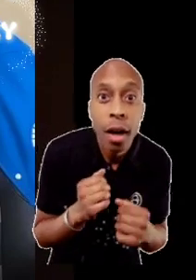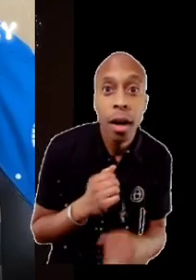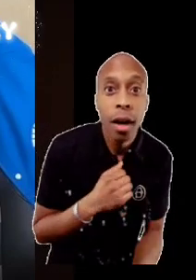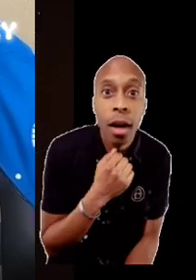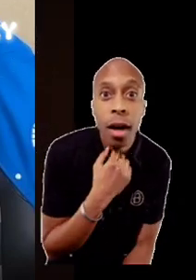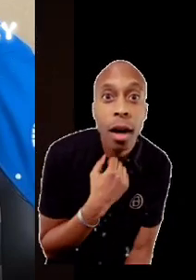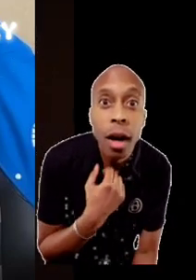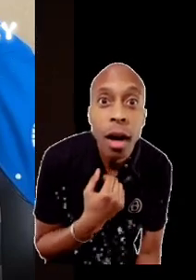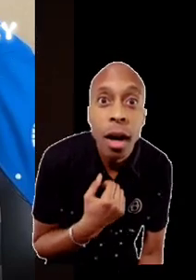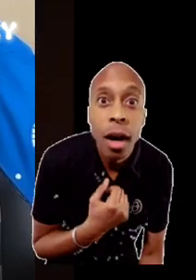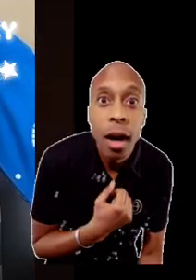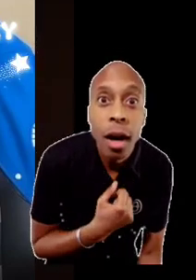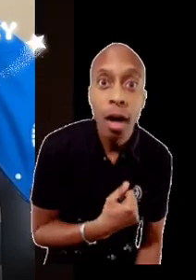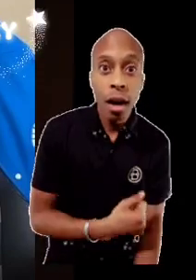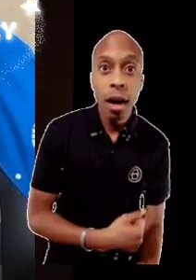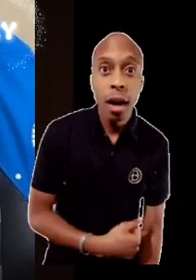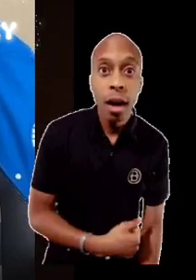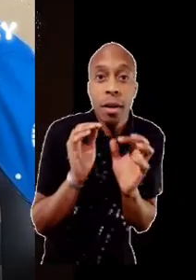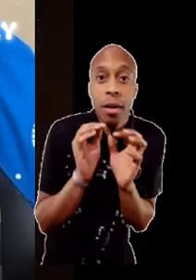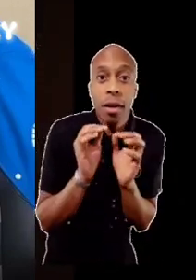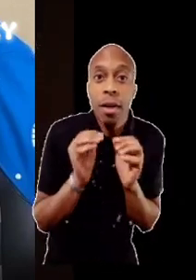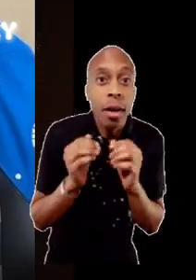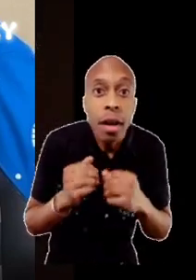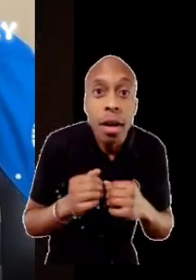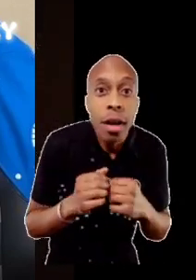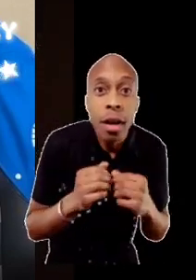My God. Whoa.